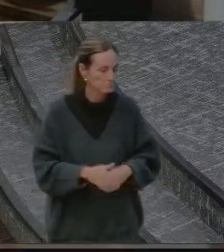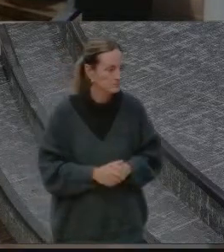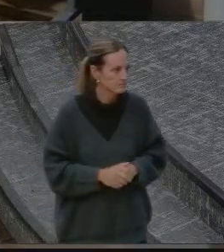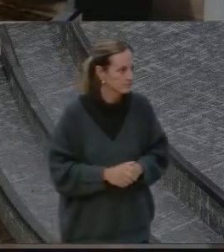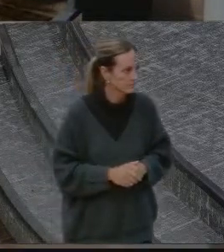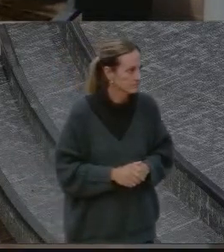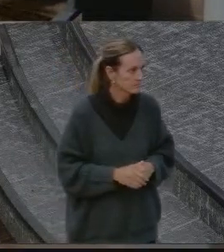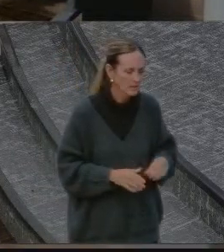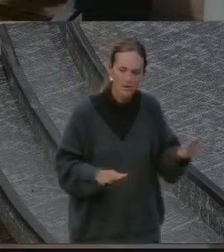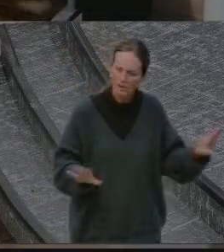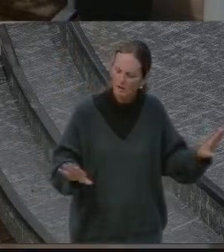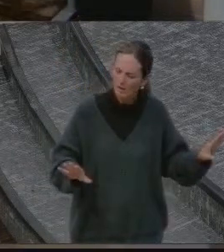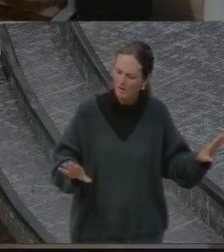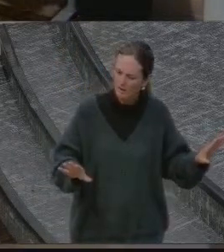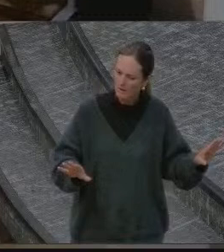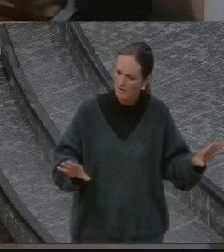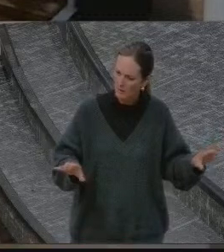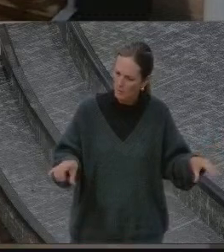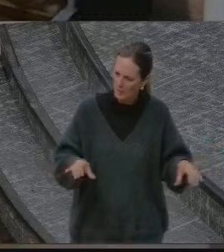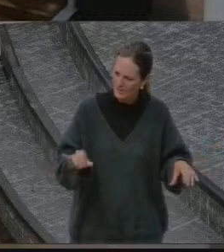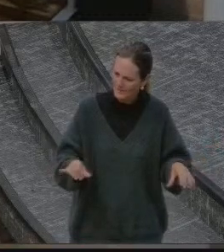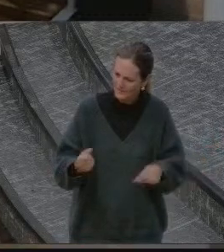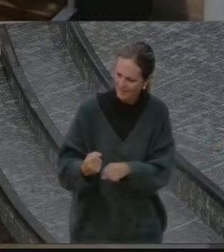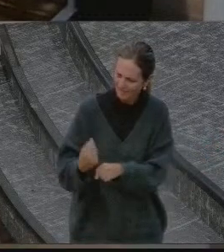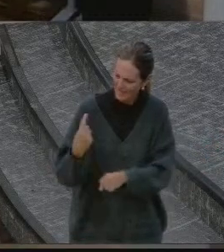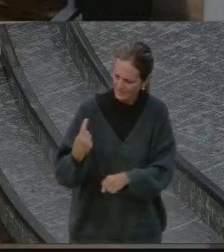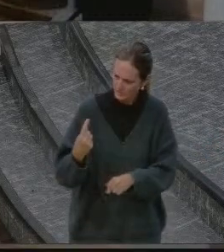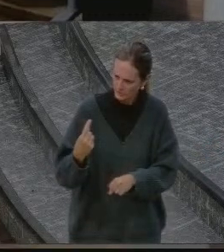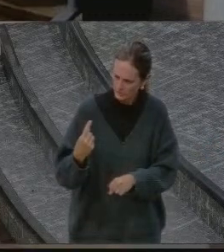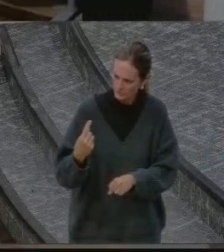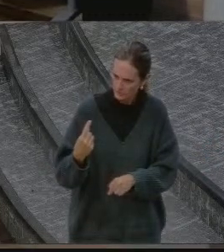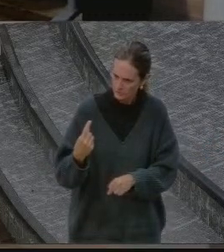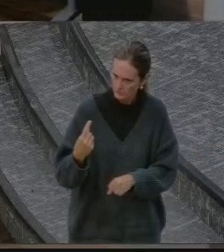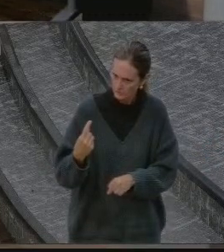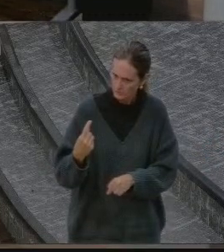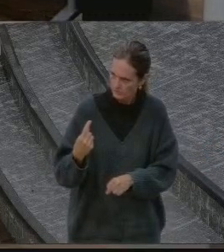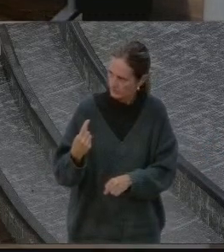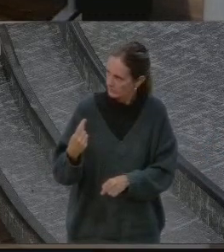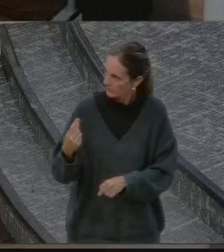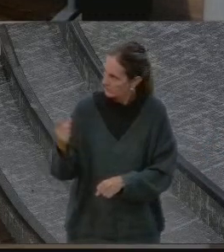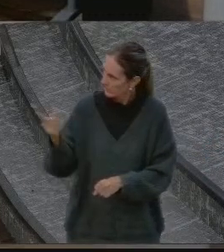What, didn't we buy I a don't have bus to read last year that. too, 3 of them?